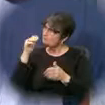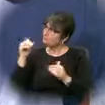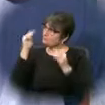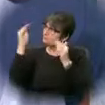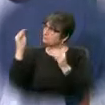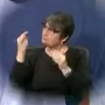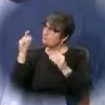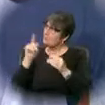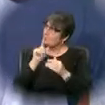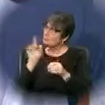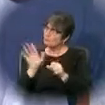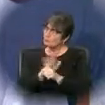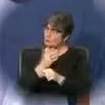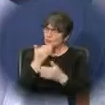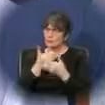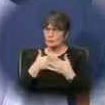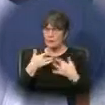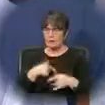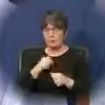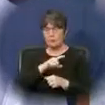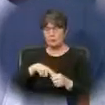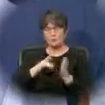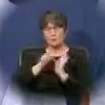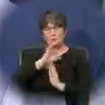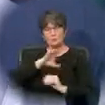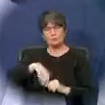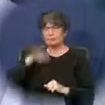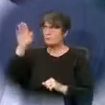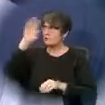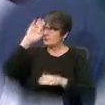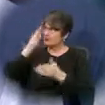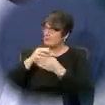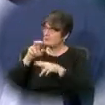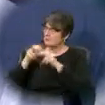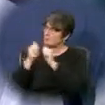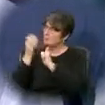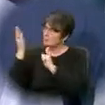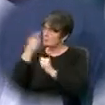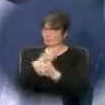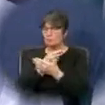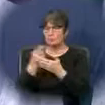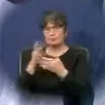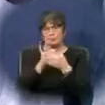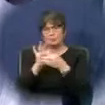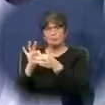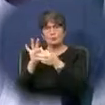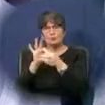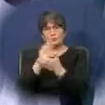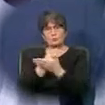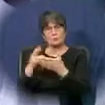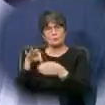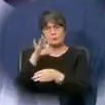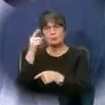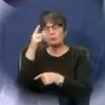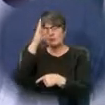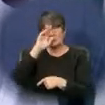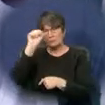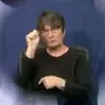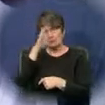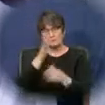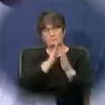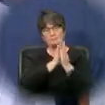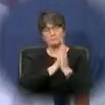heart. Through our Lord Jesus Christ, your Son, who lives and reigns with you in the unity of the Holy Spirit, one God forever and